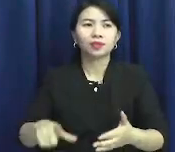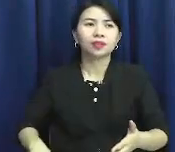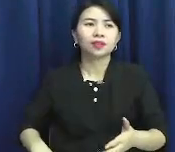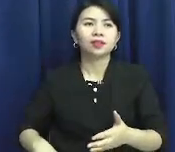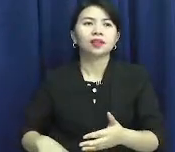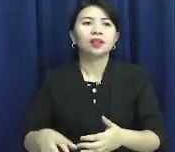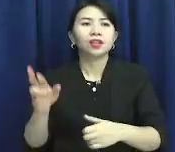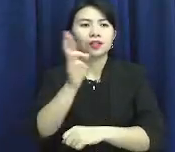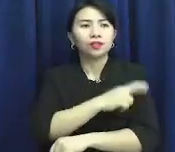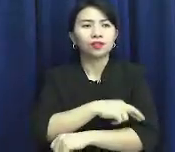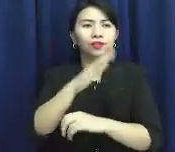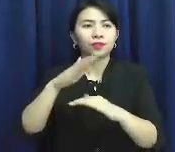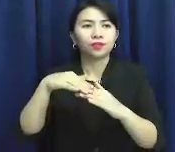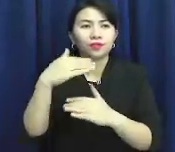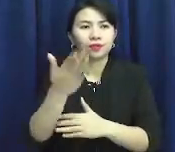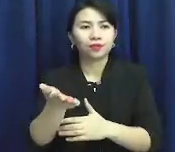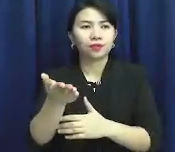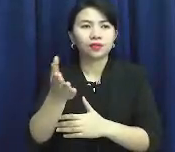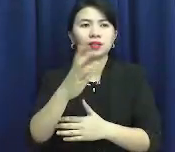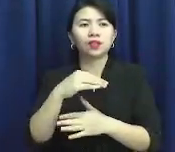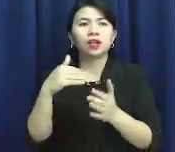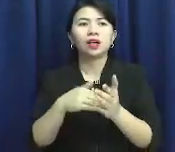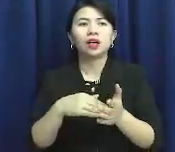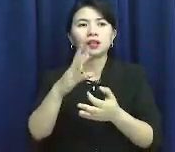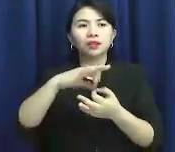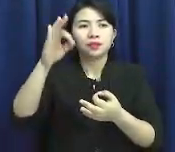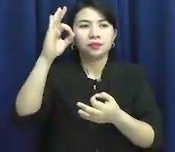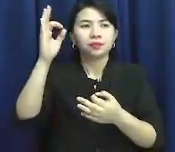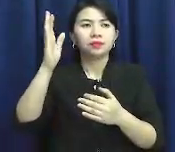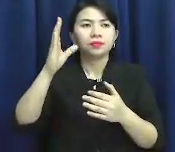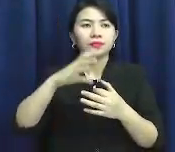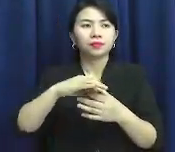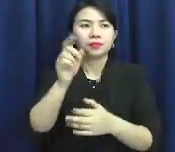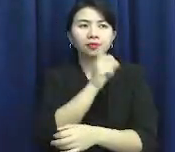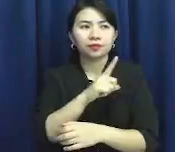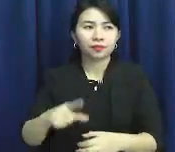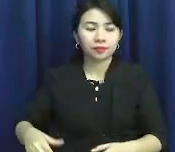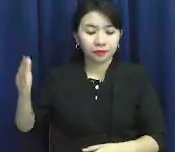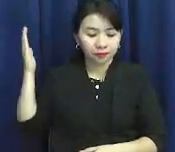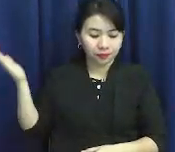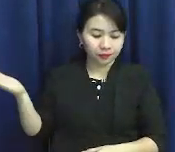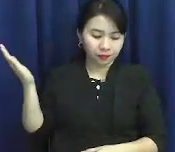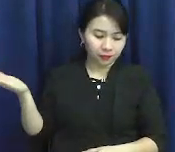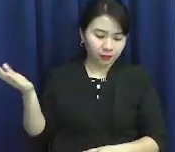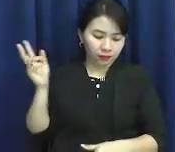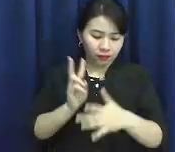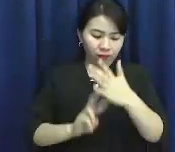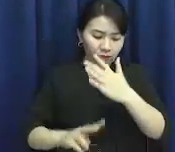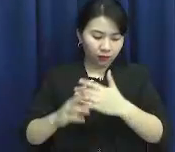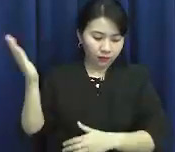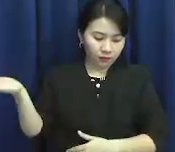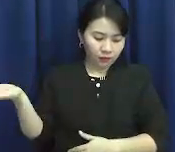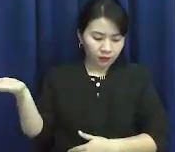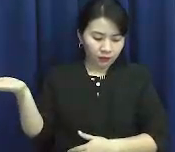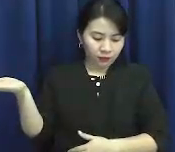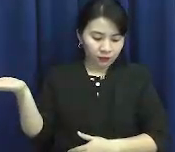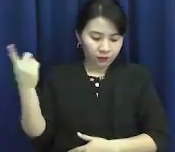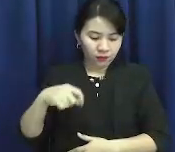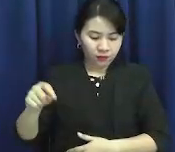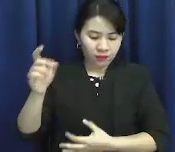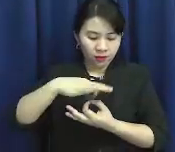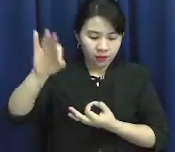you. Sabi ng Biblia, and the Spirit of the Lord shall rest upon him. Ano yung kasunod? The Spirit of wisdom